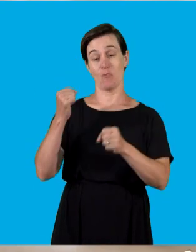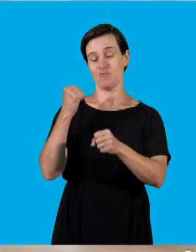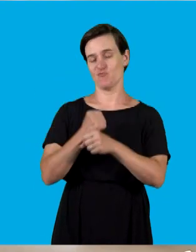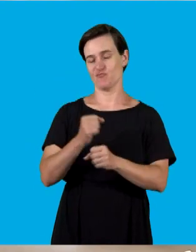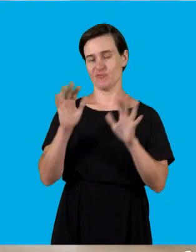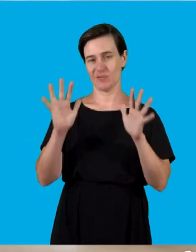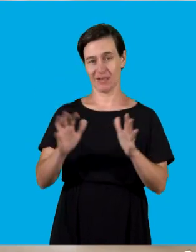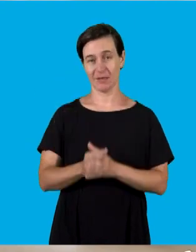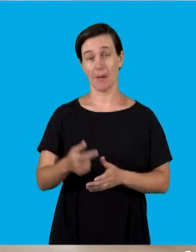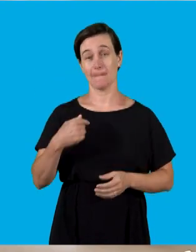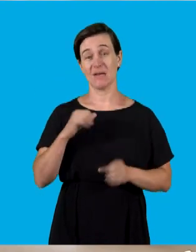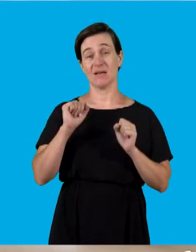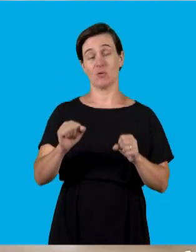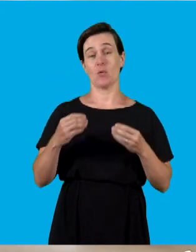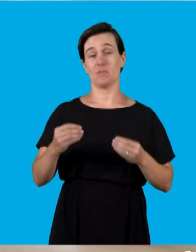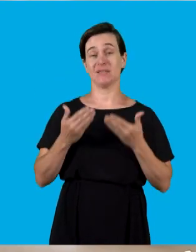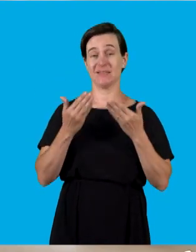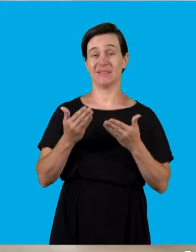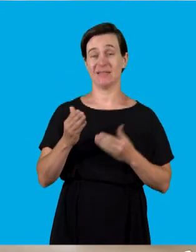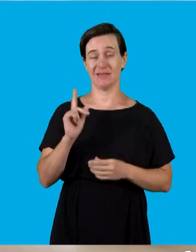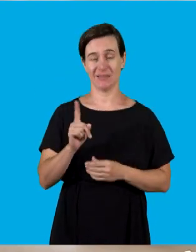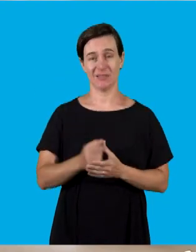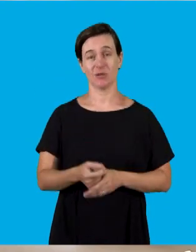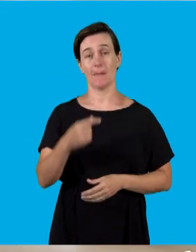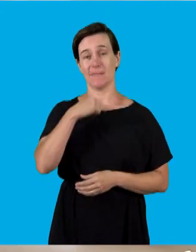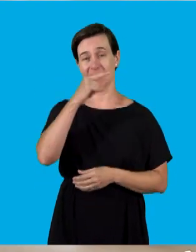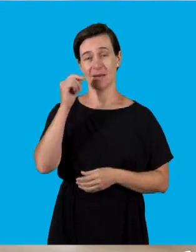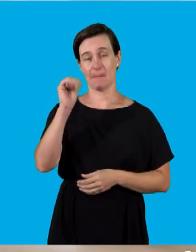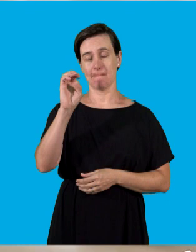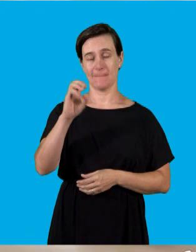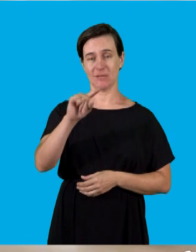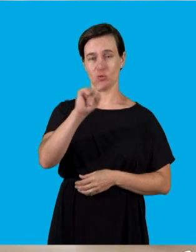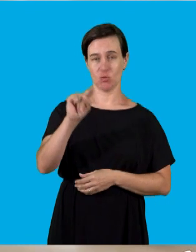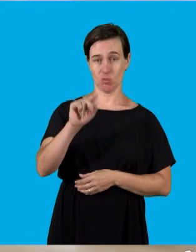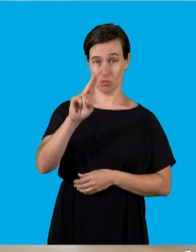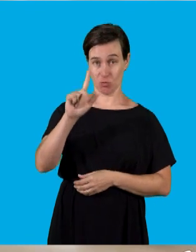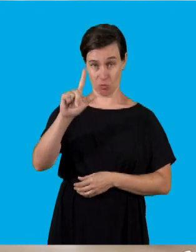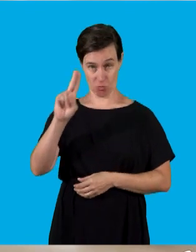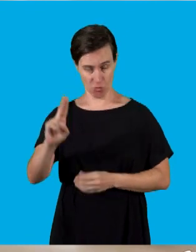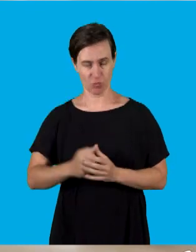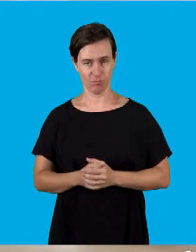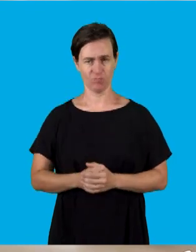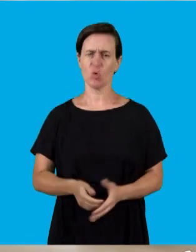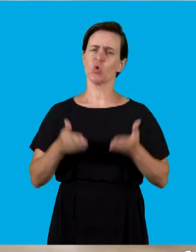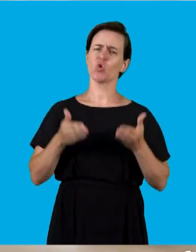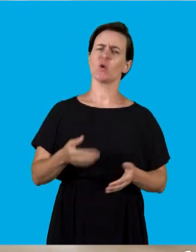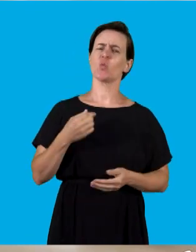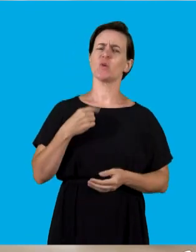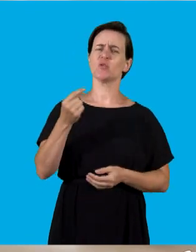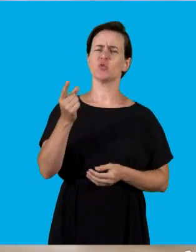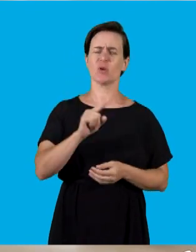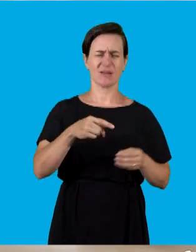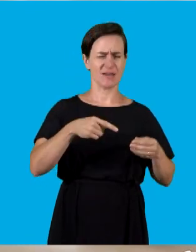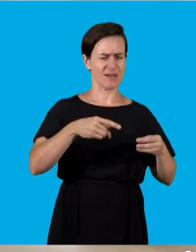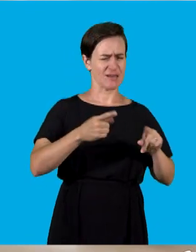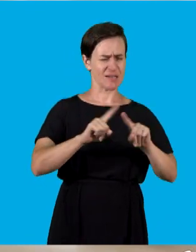Good day, grade 10s. I am your business studies tutor and I go by the name of Ms. Nokuthula Zulu. Today's lesson we will be looking at